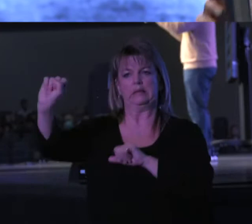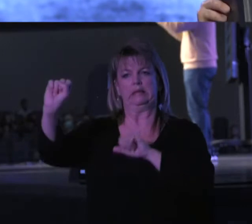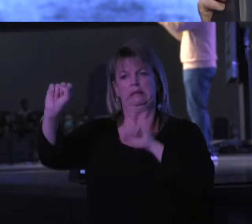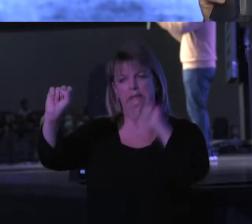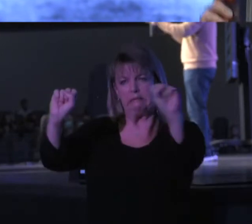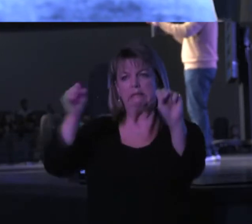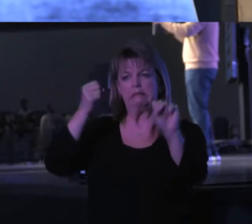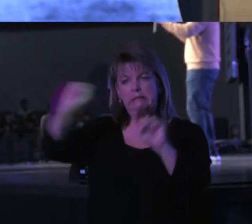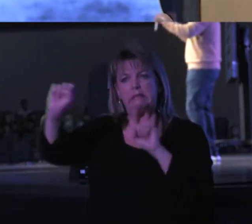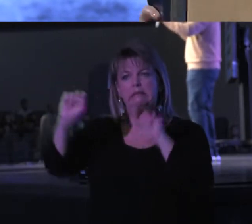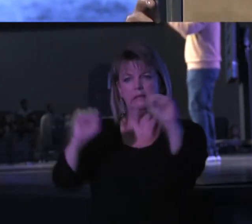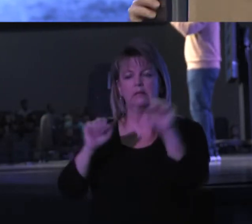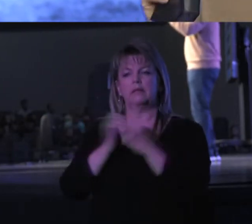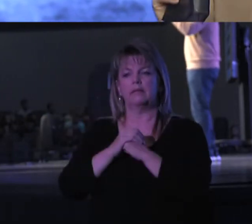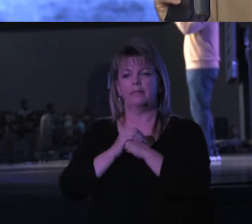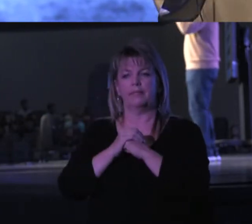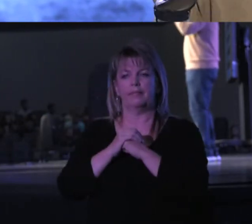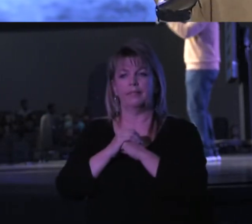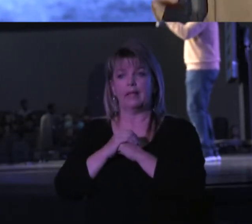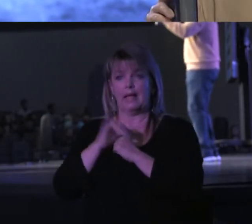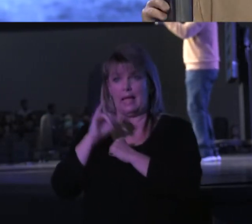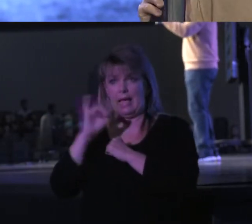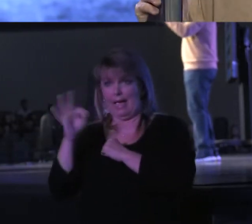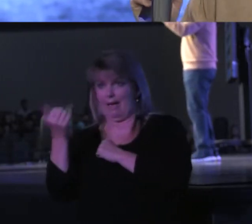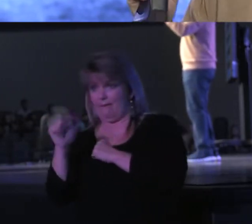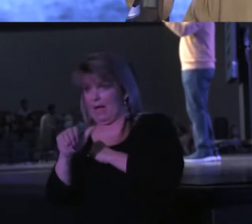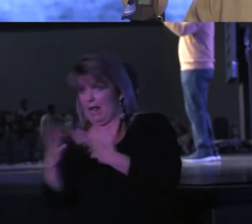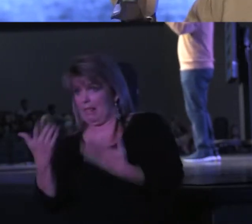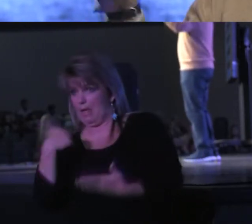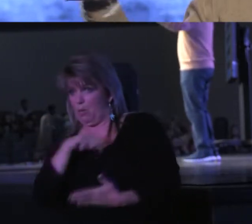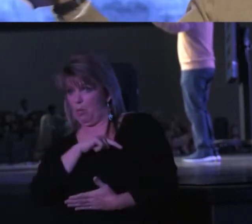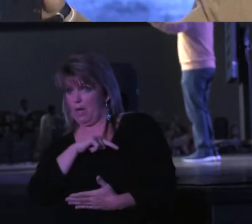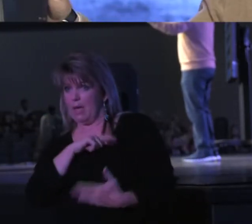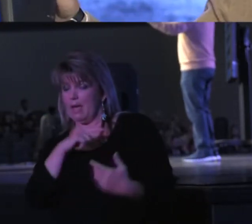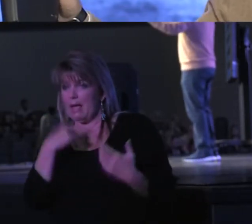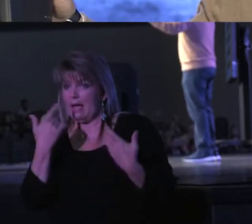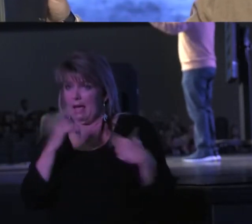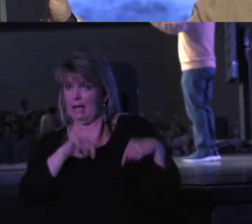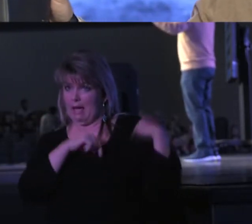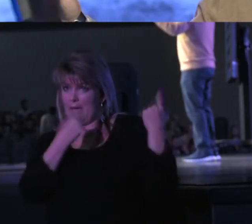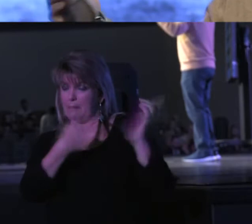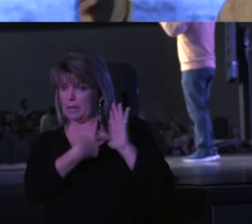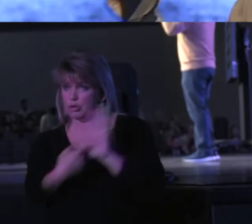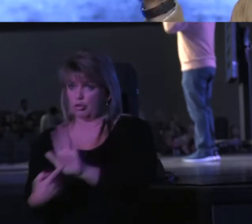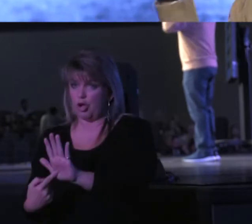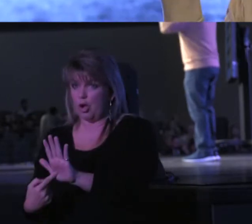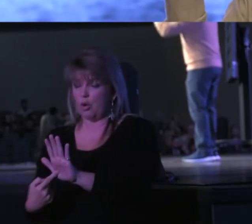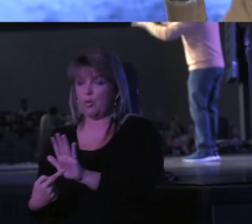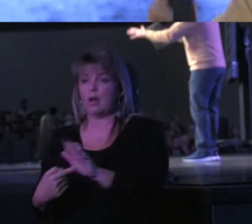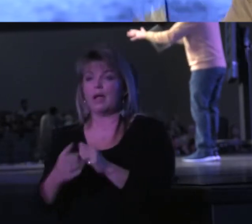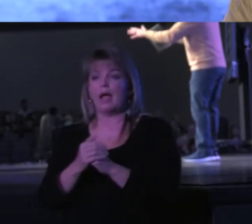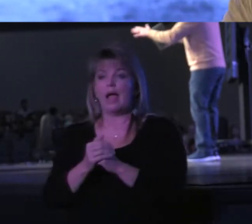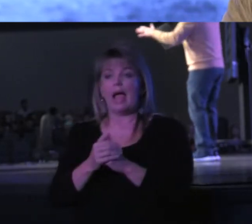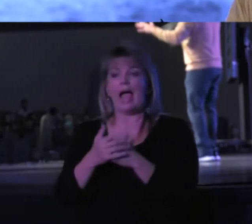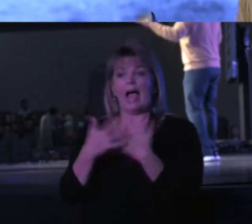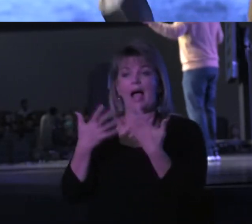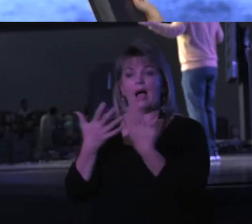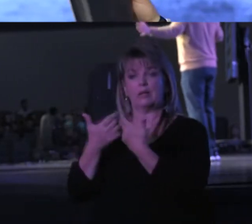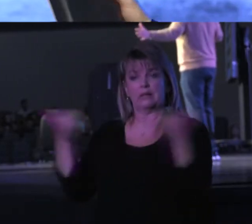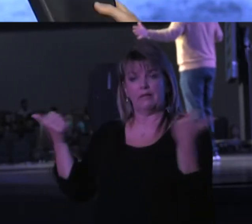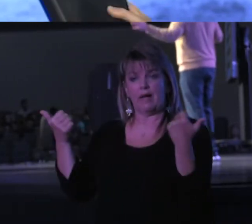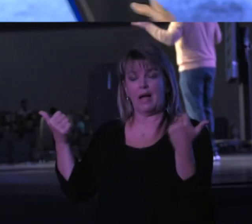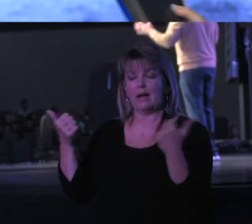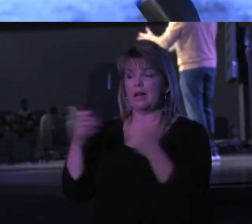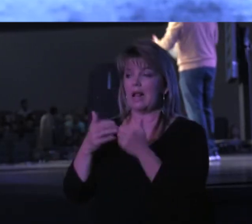resistance. Listen, if anything, we have been shown how divided and